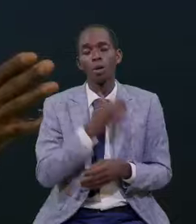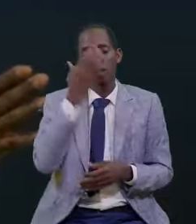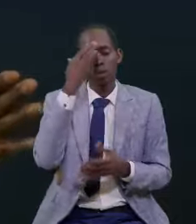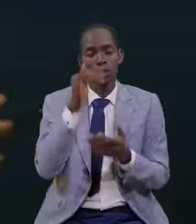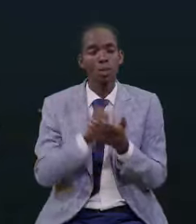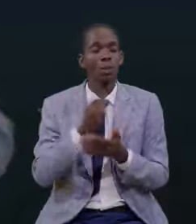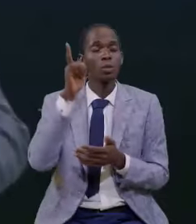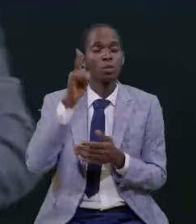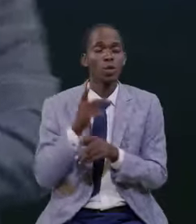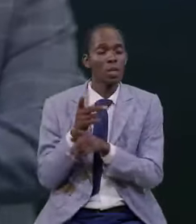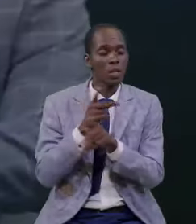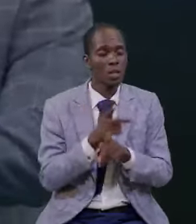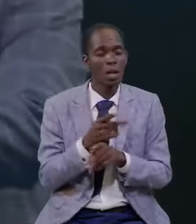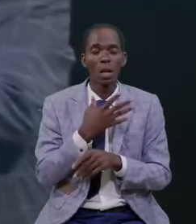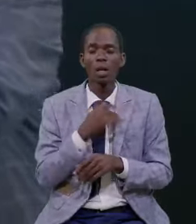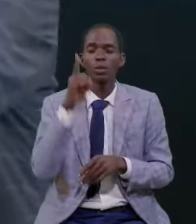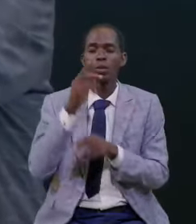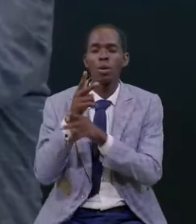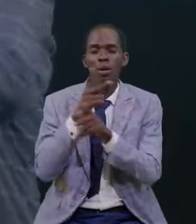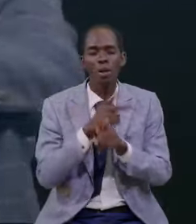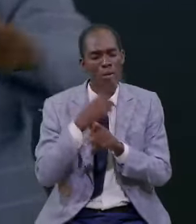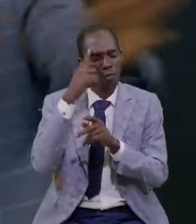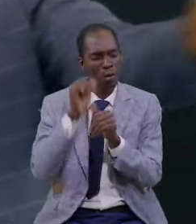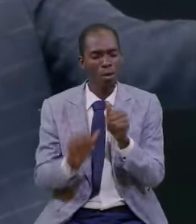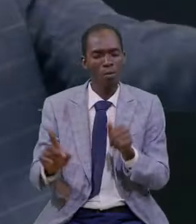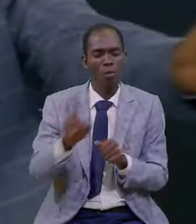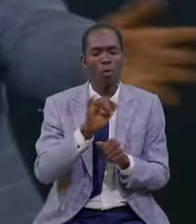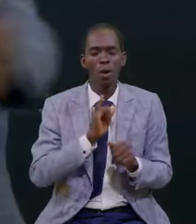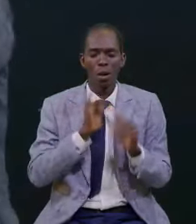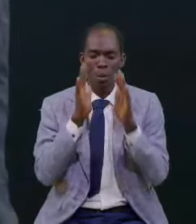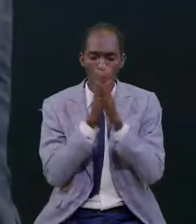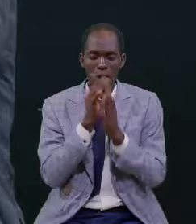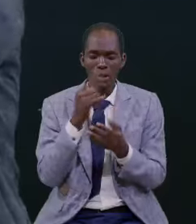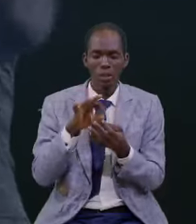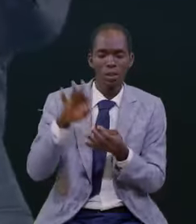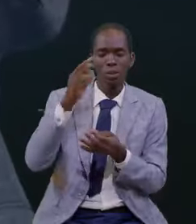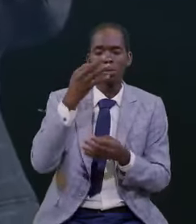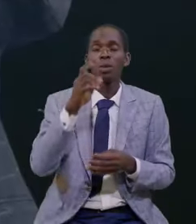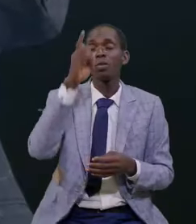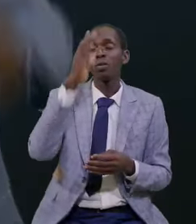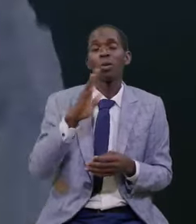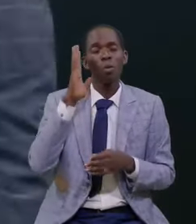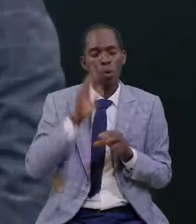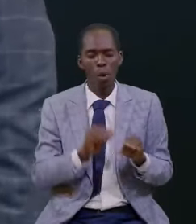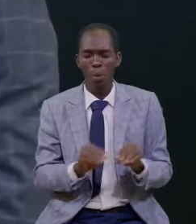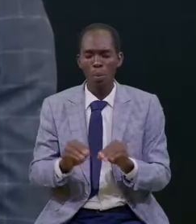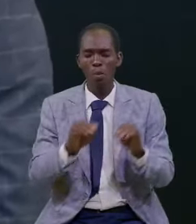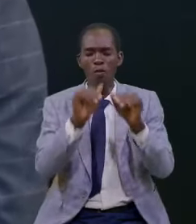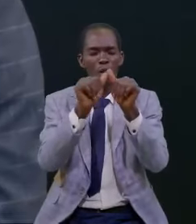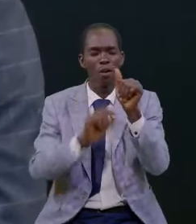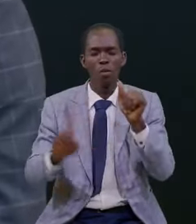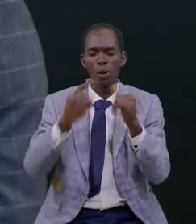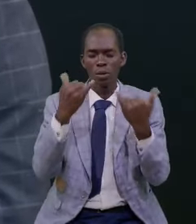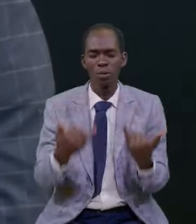for everyone. And I pray that the Spirit of God will move everywhere tonight and do